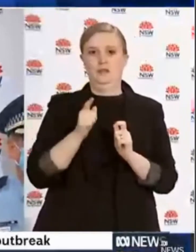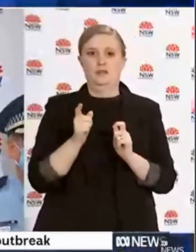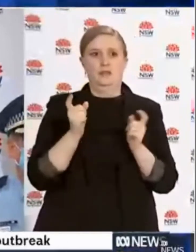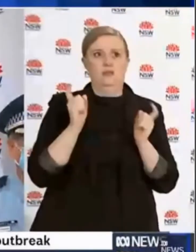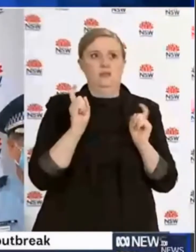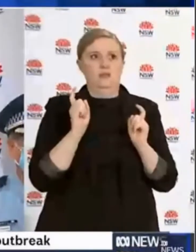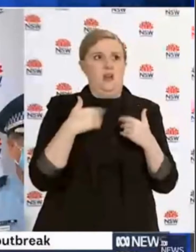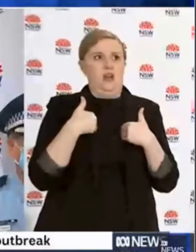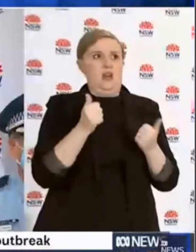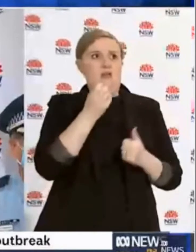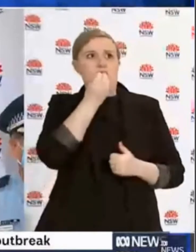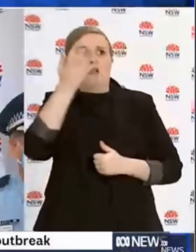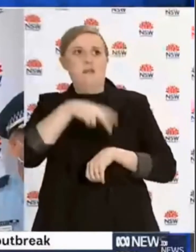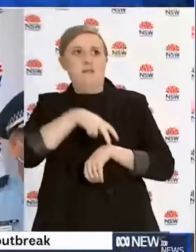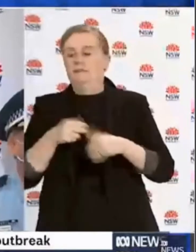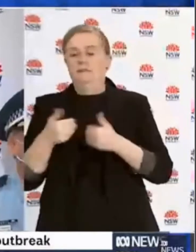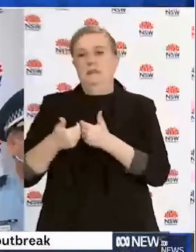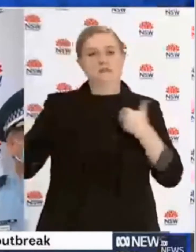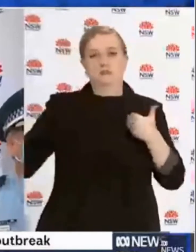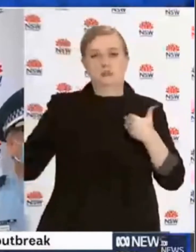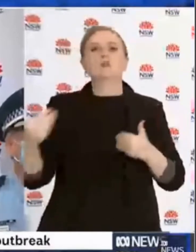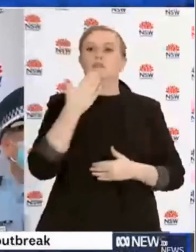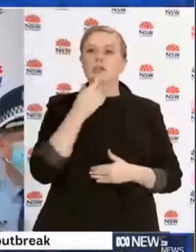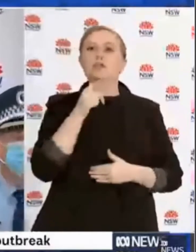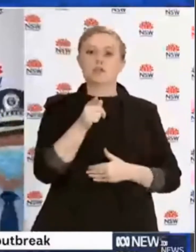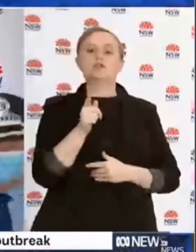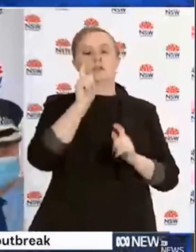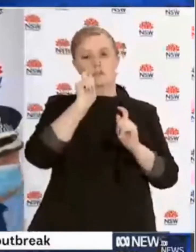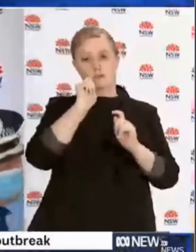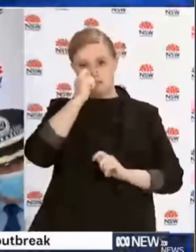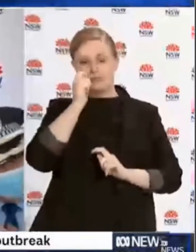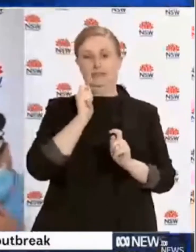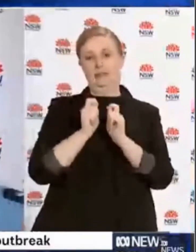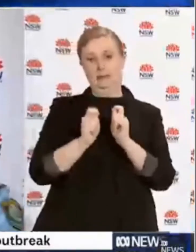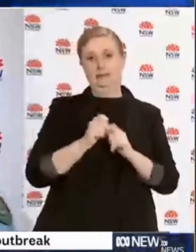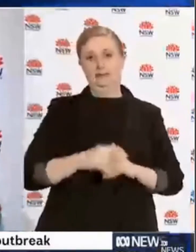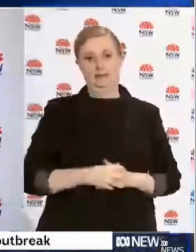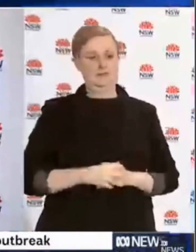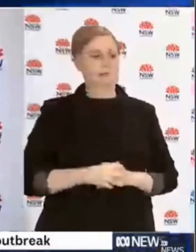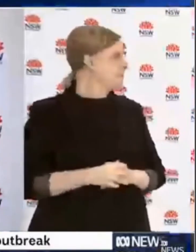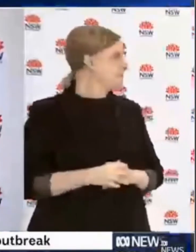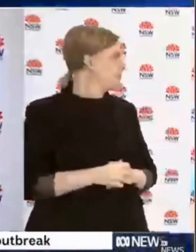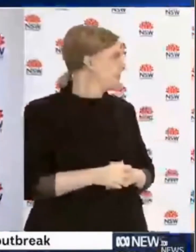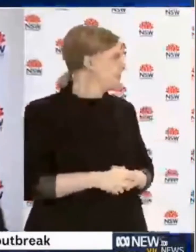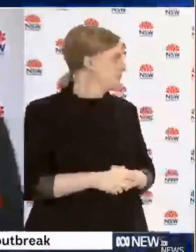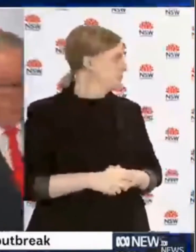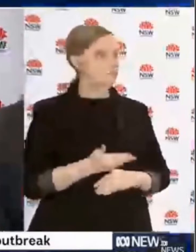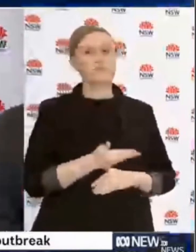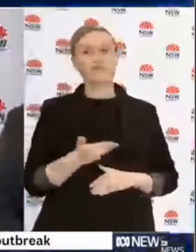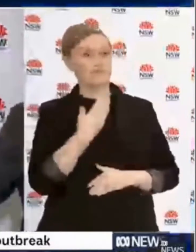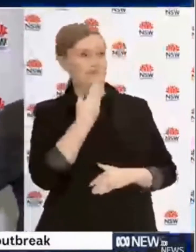the demonstration, the illegal demonstration. I'll just ask the Deputy. Just quickly on that point. I'll come back. Deputy Commissioner. Thank you,